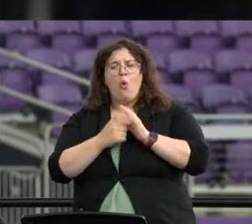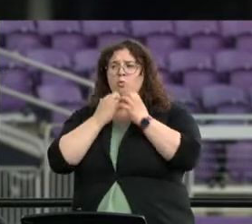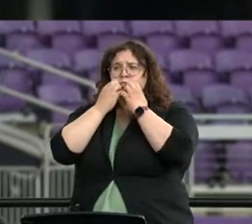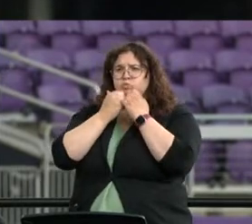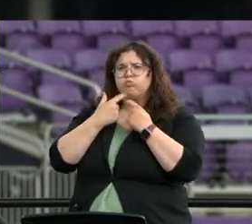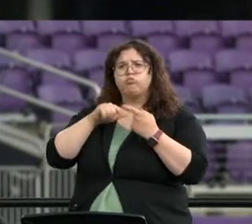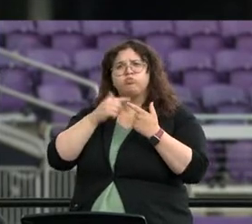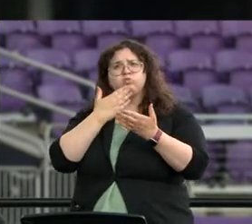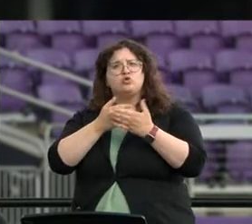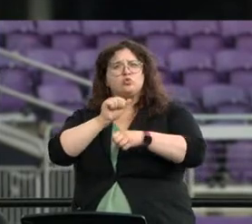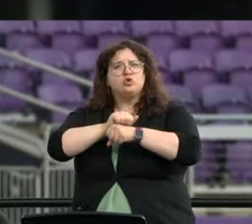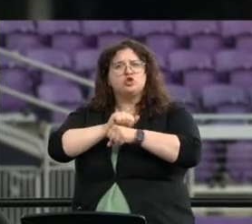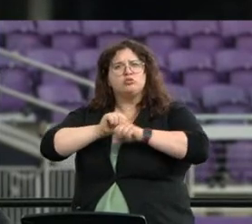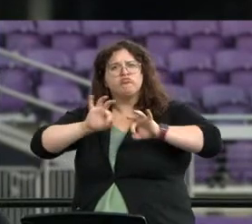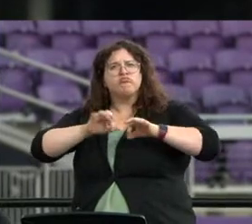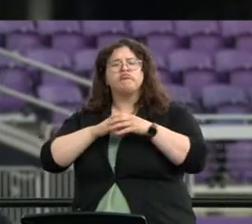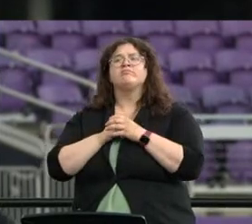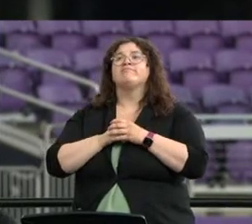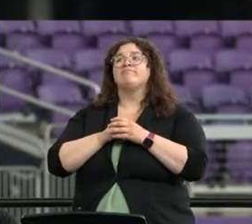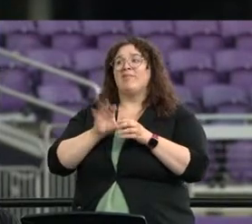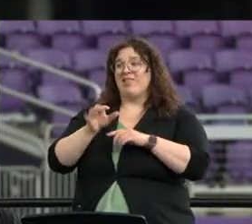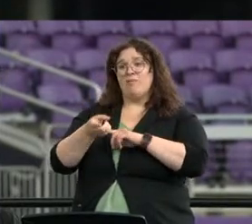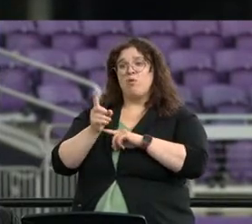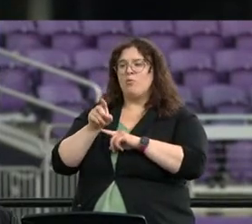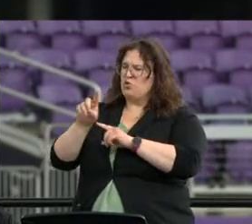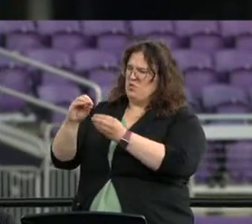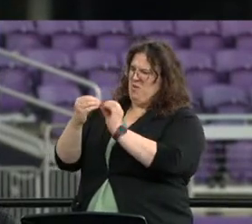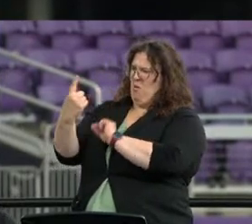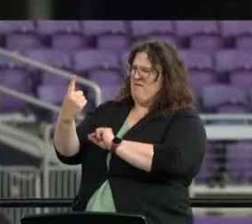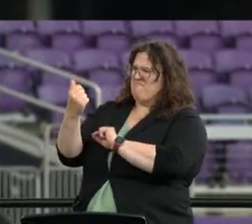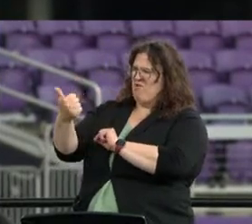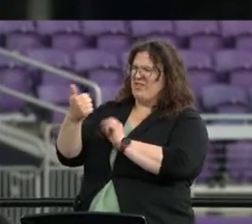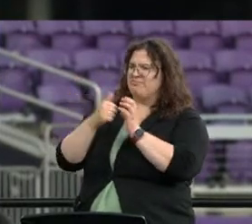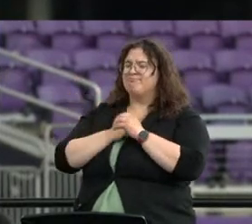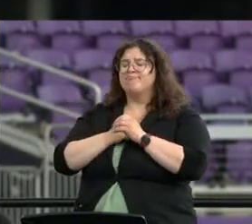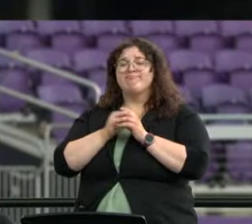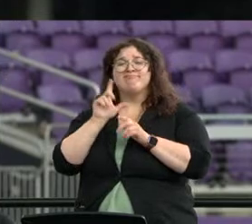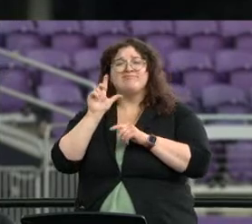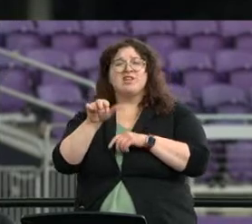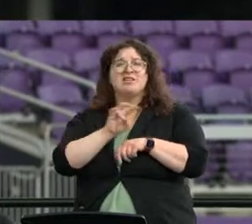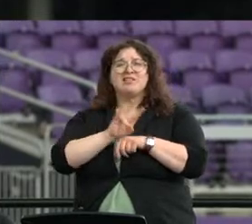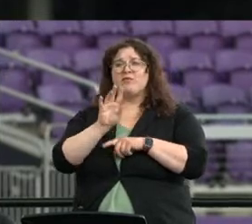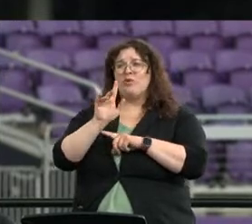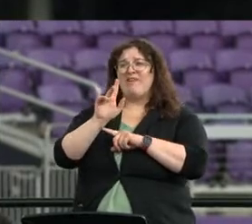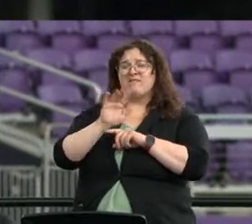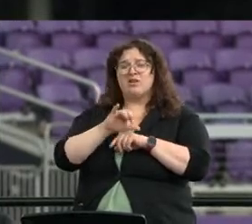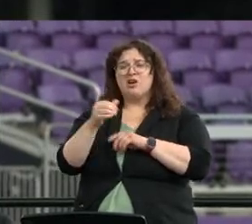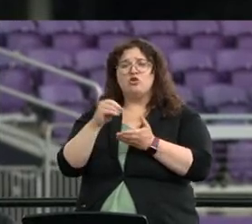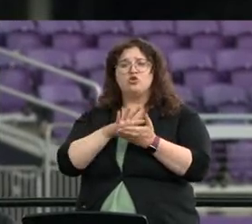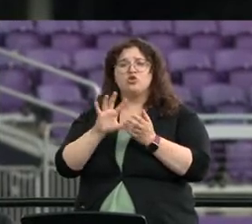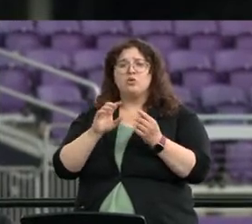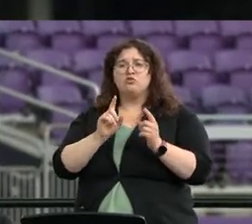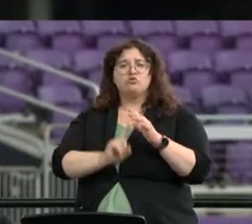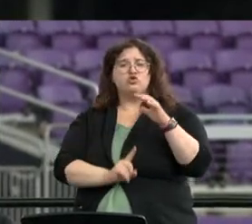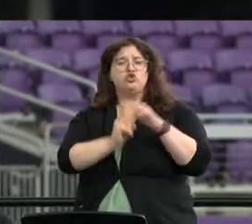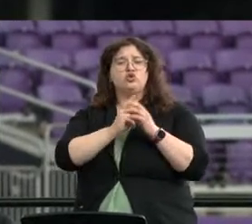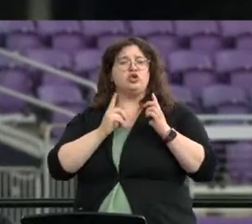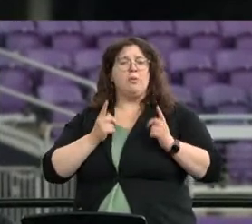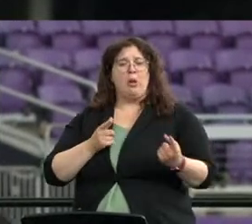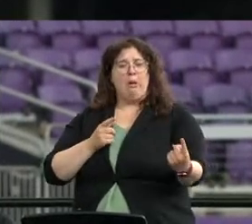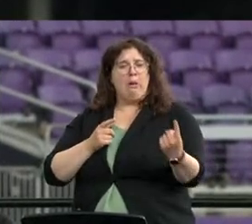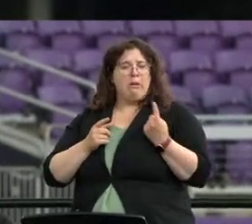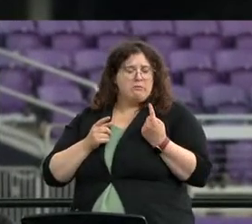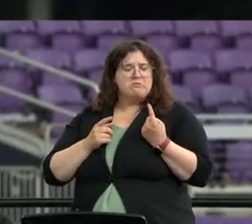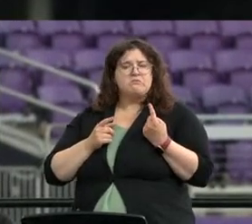producing quality work. In that moment, number one. Then at 7:25, another student just happens to show up early